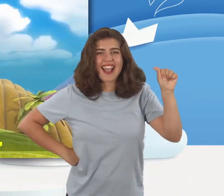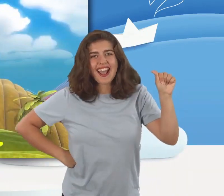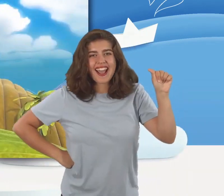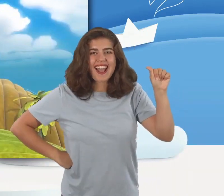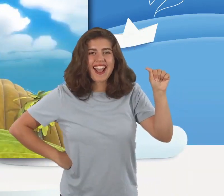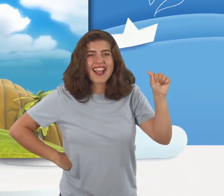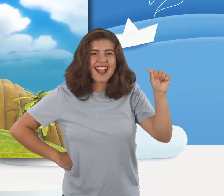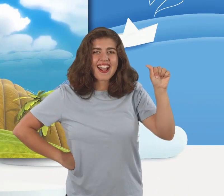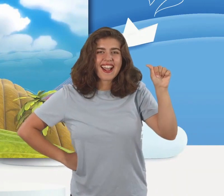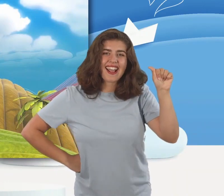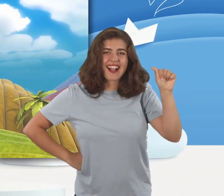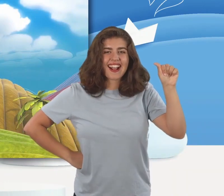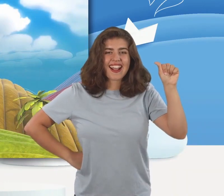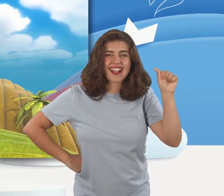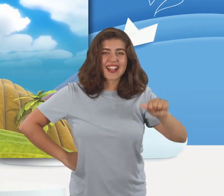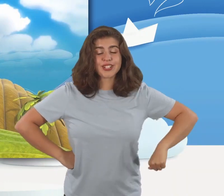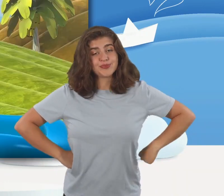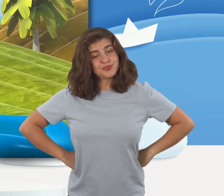airplane.